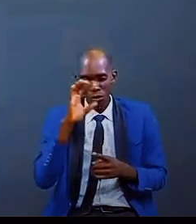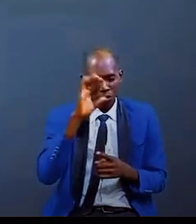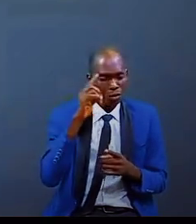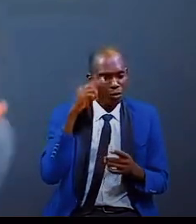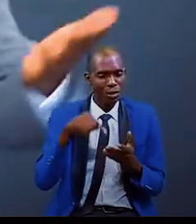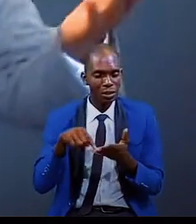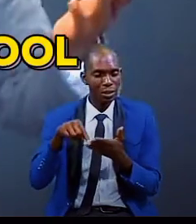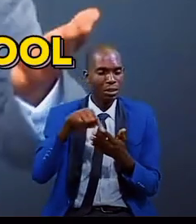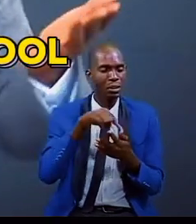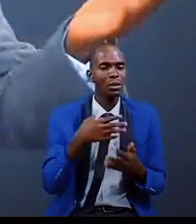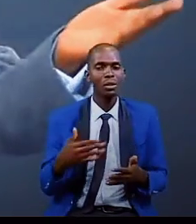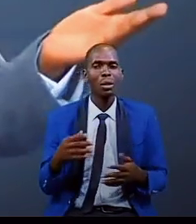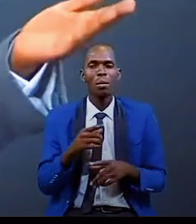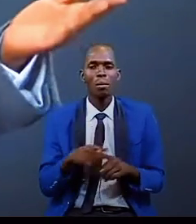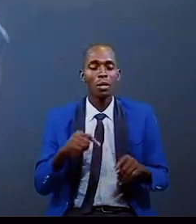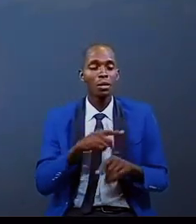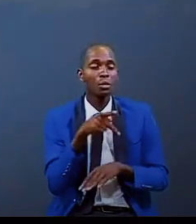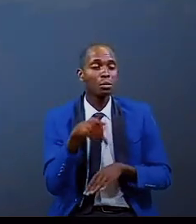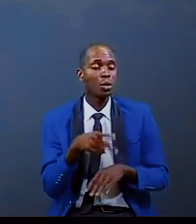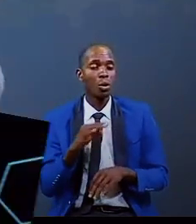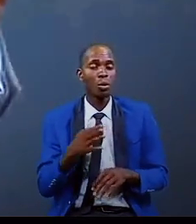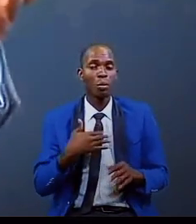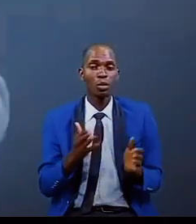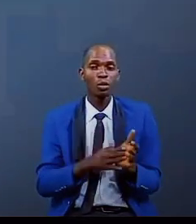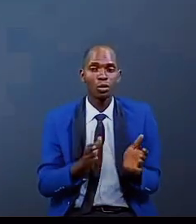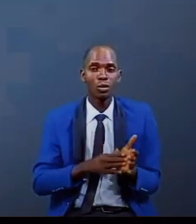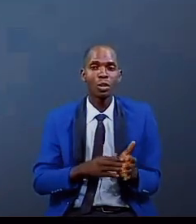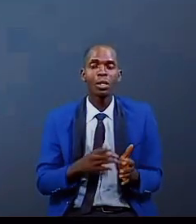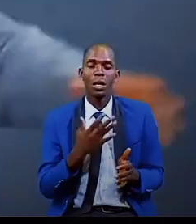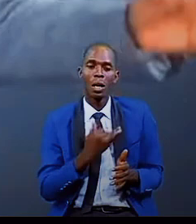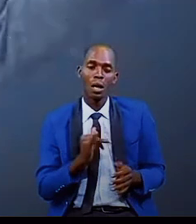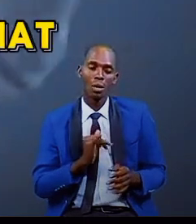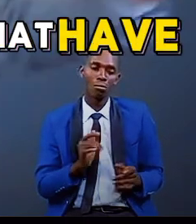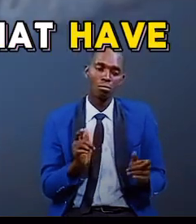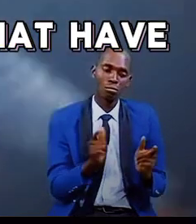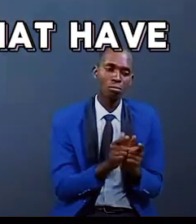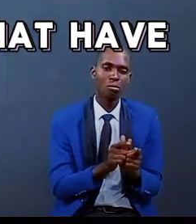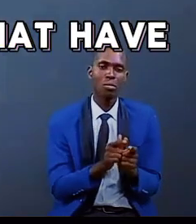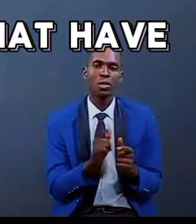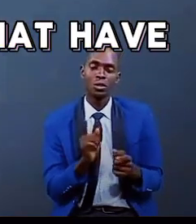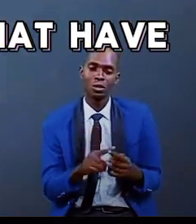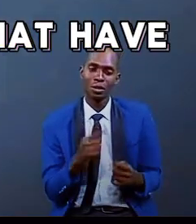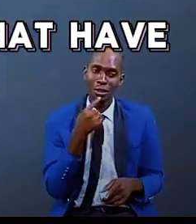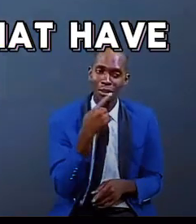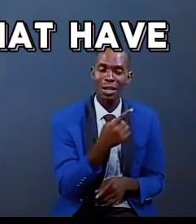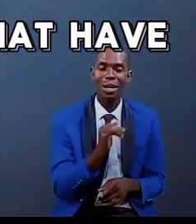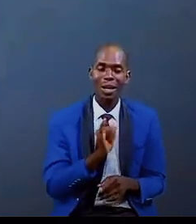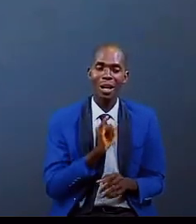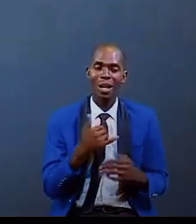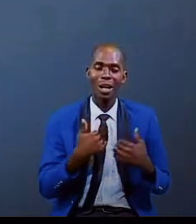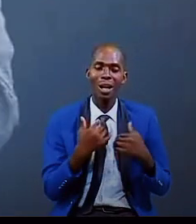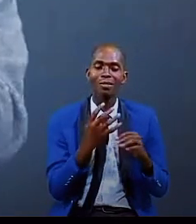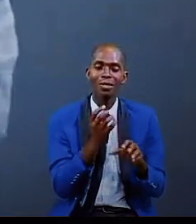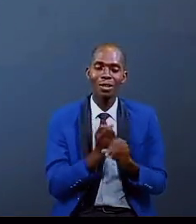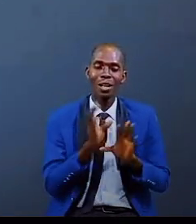the principal of my school, I just went to him to break the news that I've got admission. Oh,